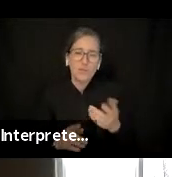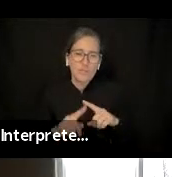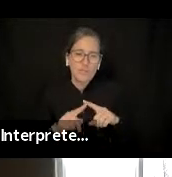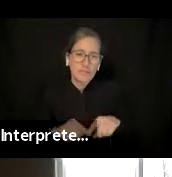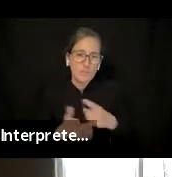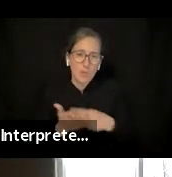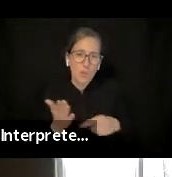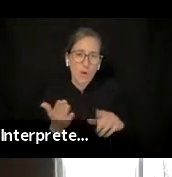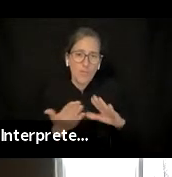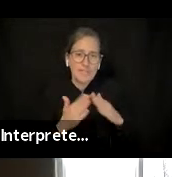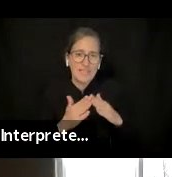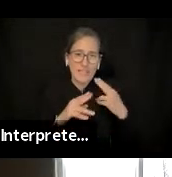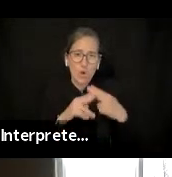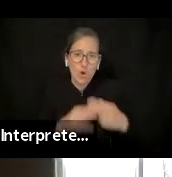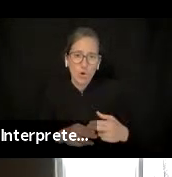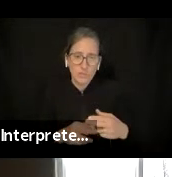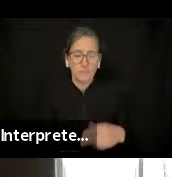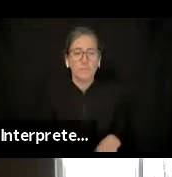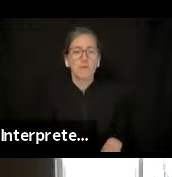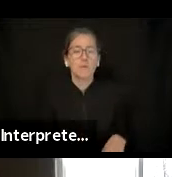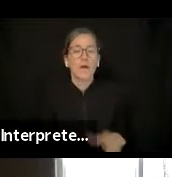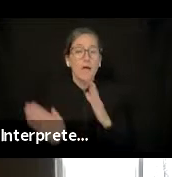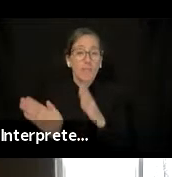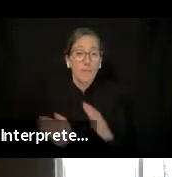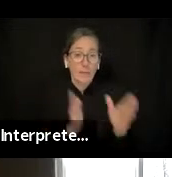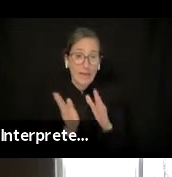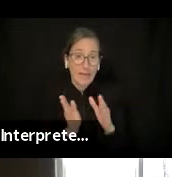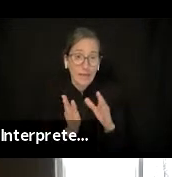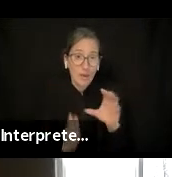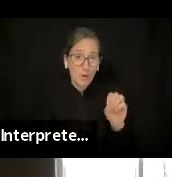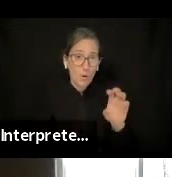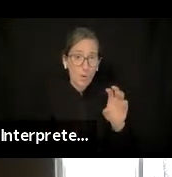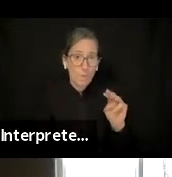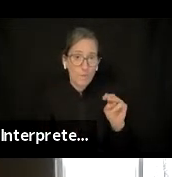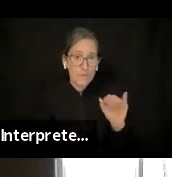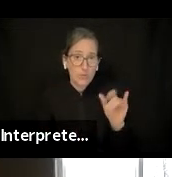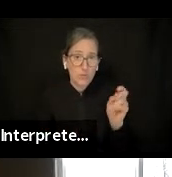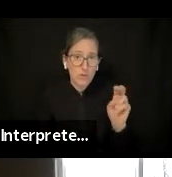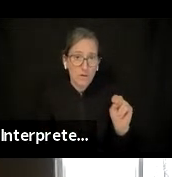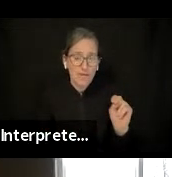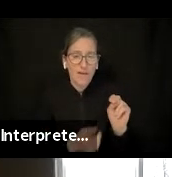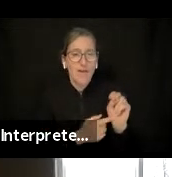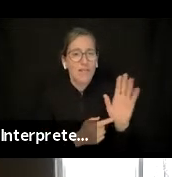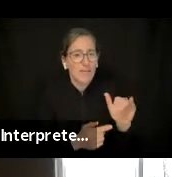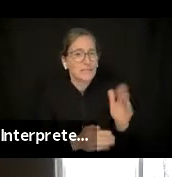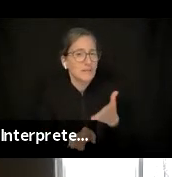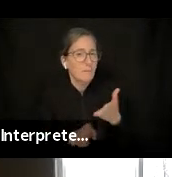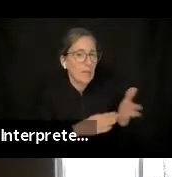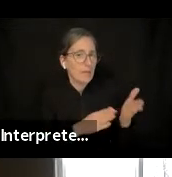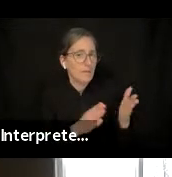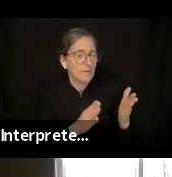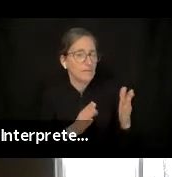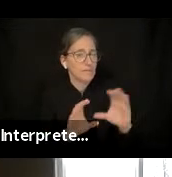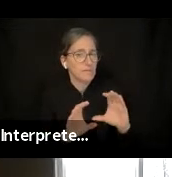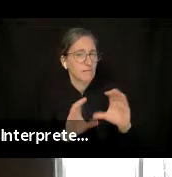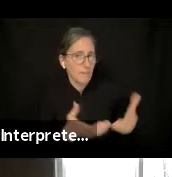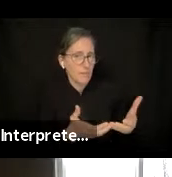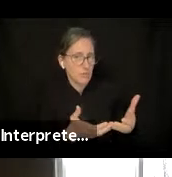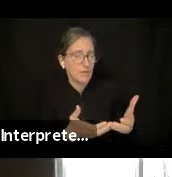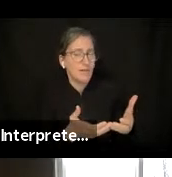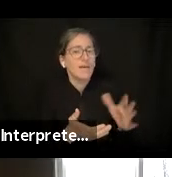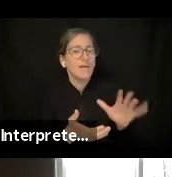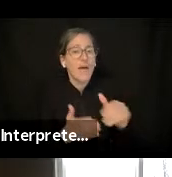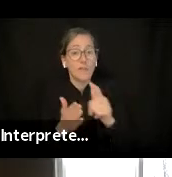Planning Commission has been the main commission we've had, which is required by statute. So that is one that you have